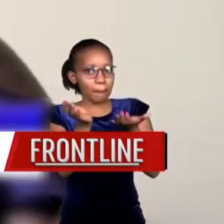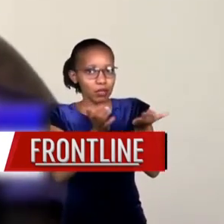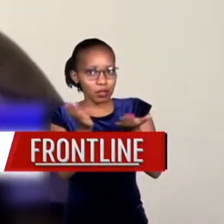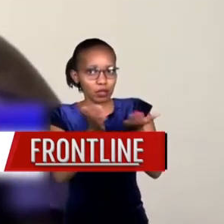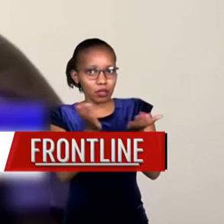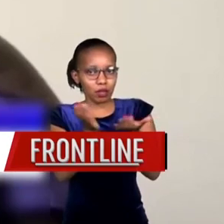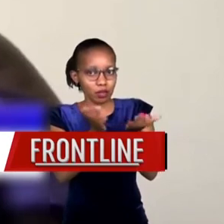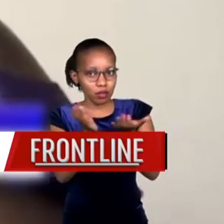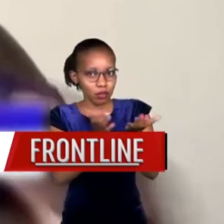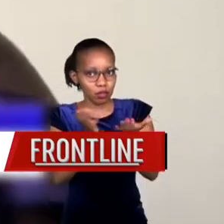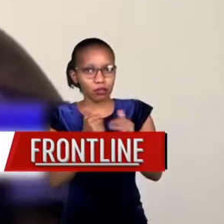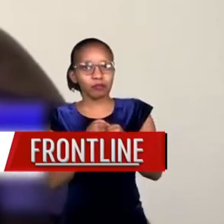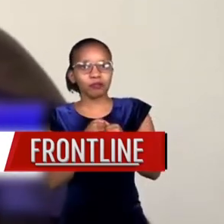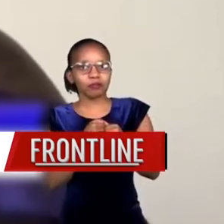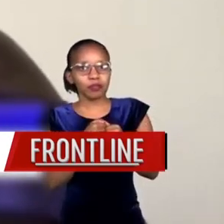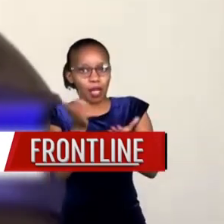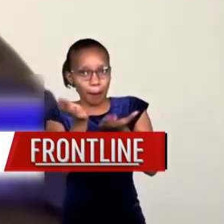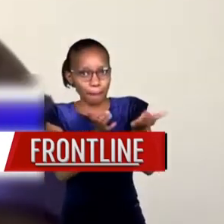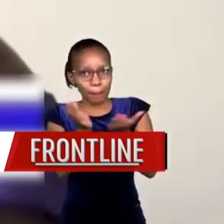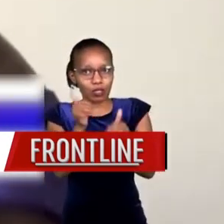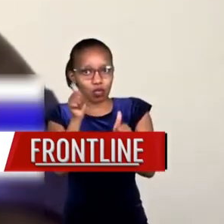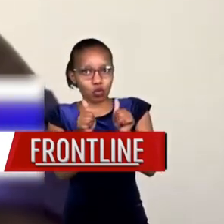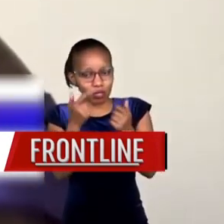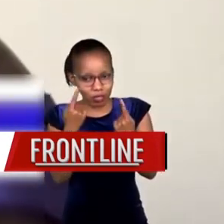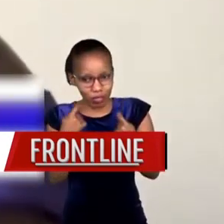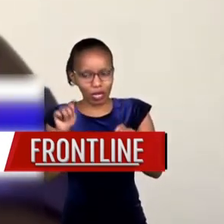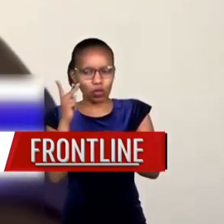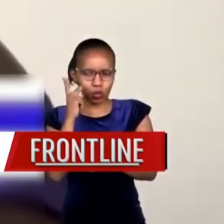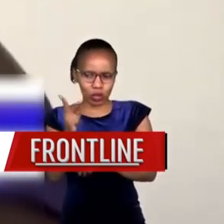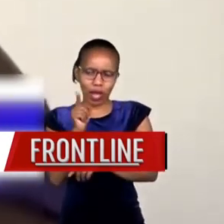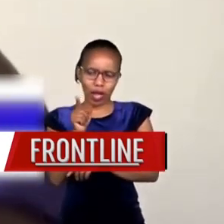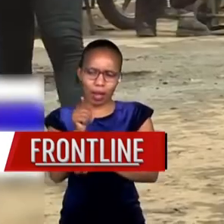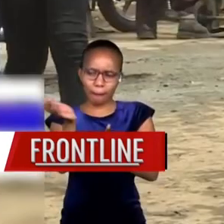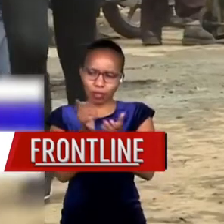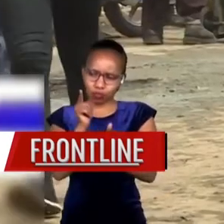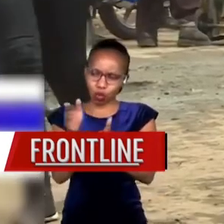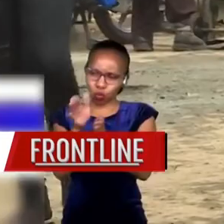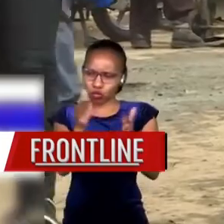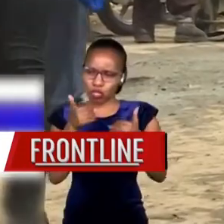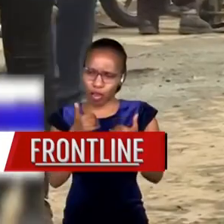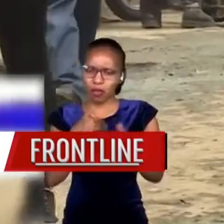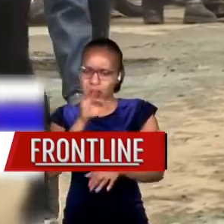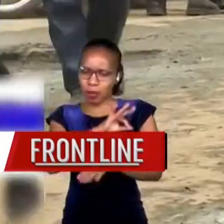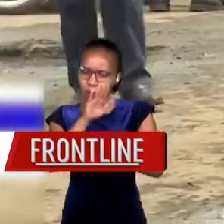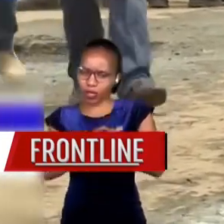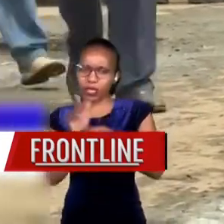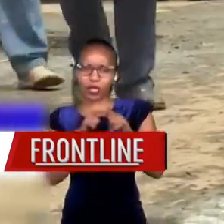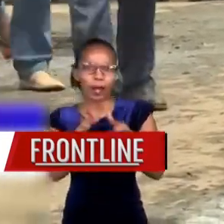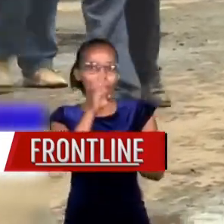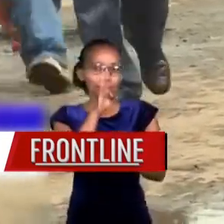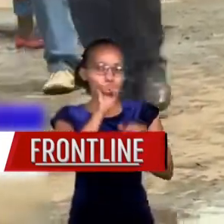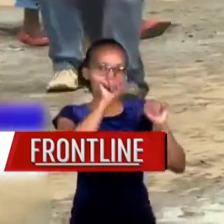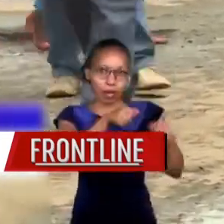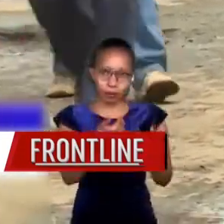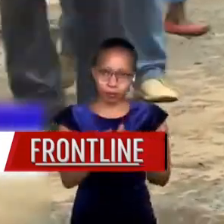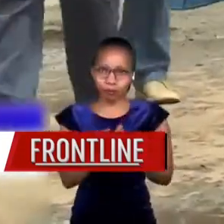that, and this is a business which you've tried a bit and tested and you've seen it has opportunity, then go ahead and borrow the money. Let's